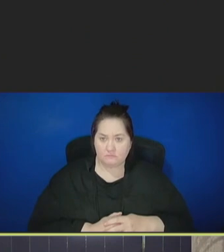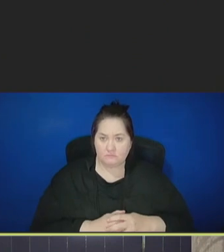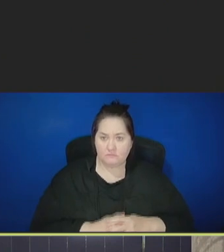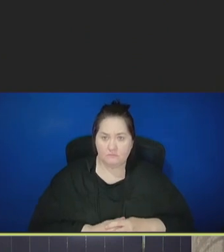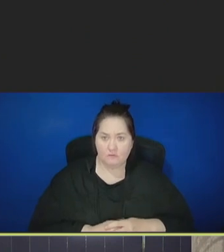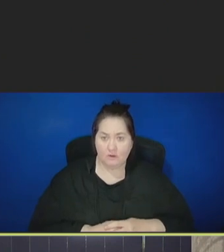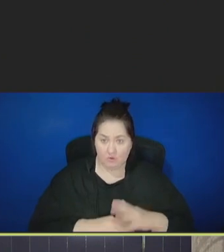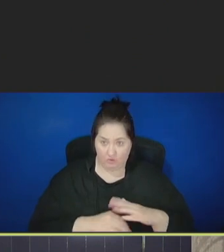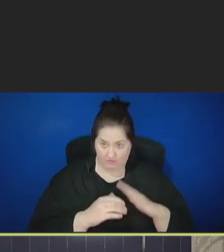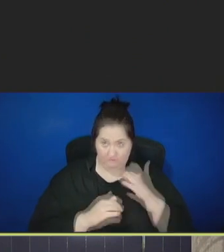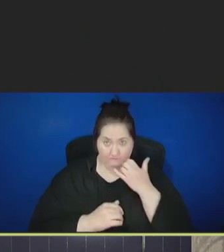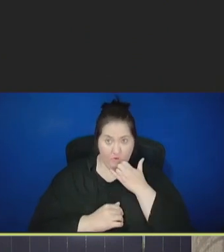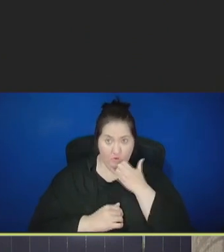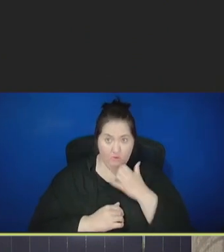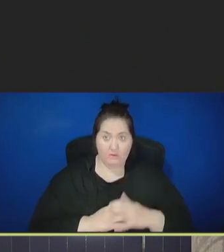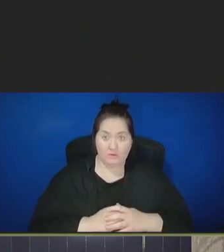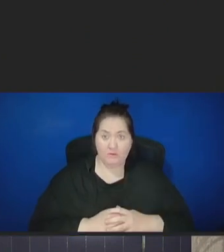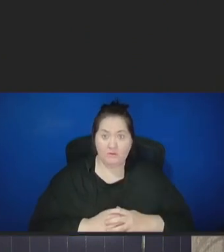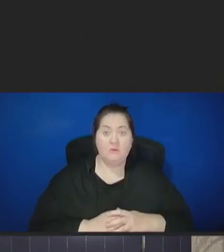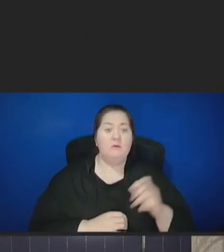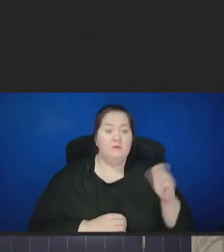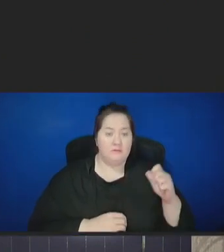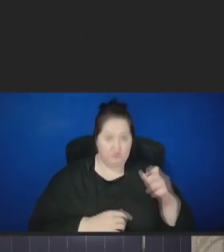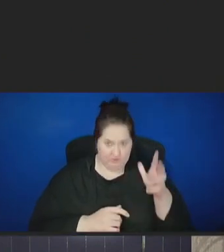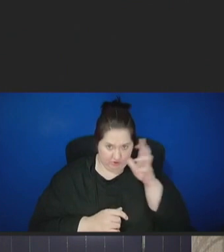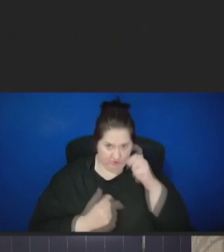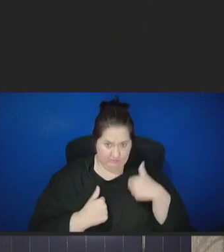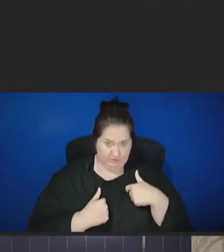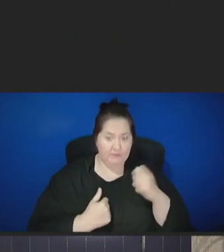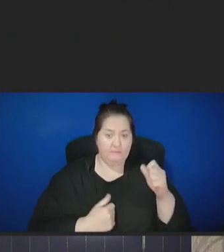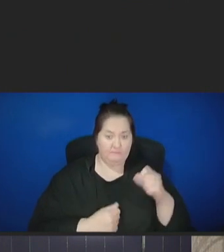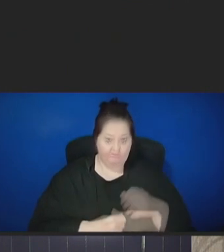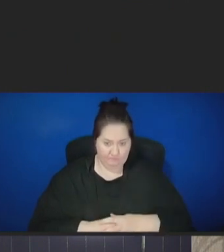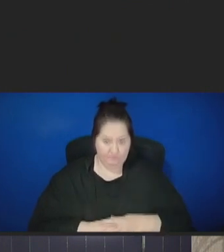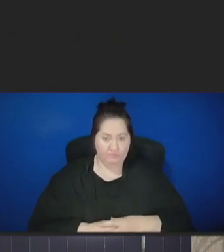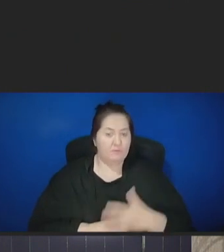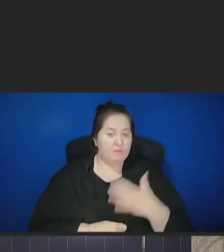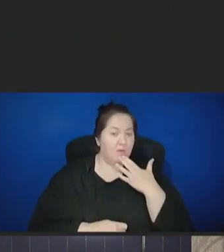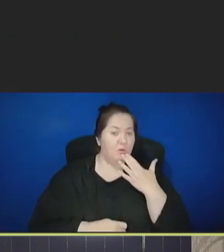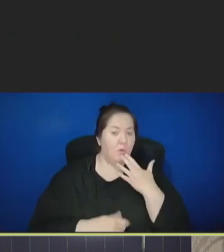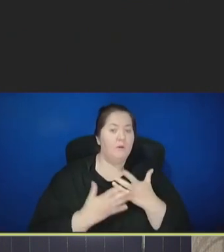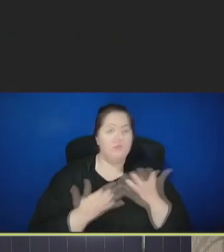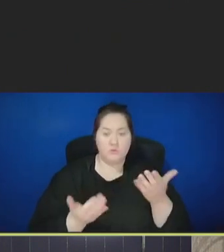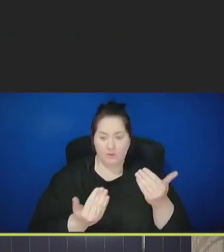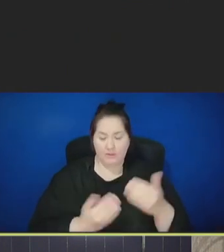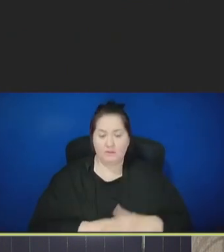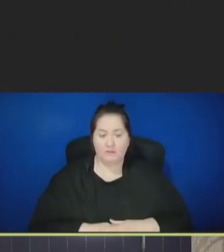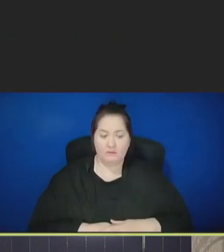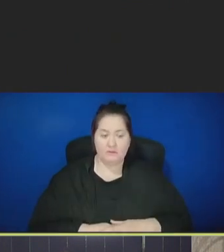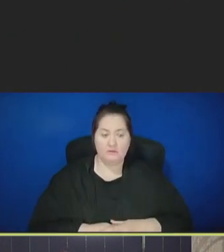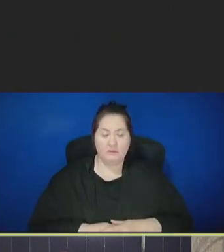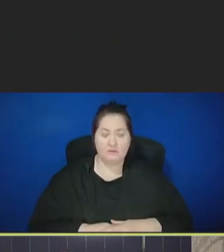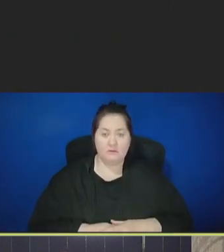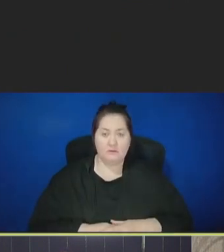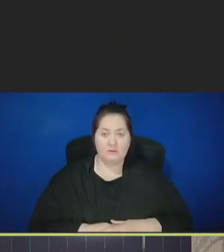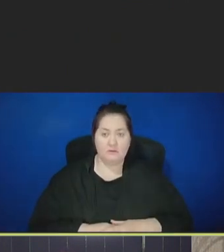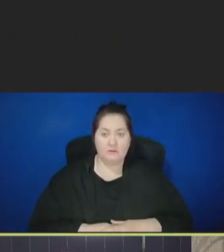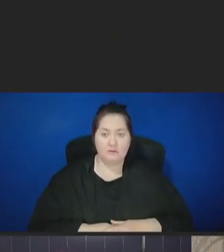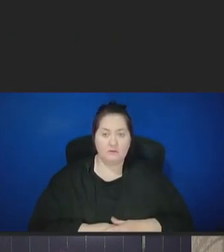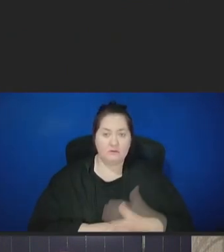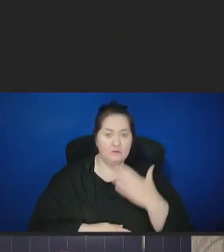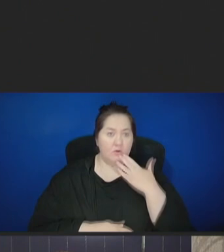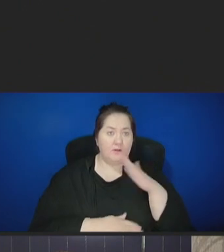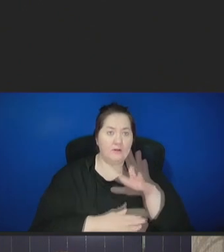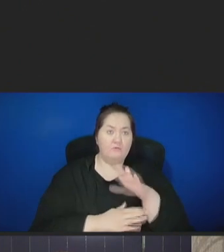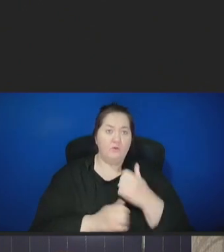Are you on the line? Yes. Can you guys hear me? We can. Thank you very much. Please go ahead. All right. Thank you. Good